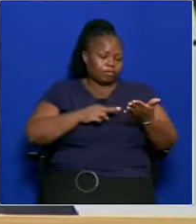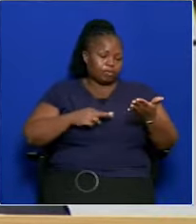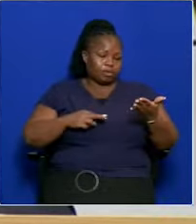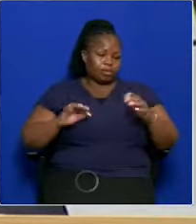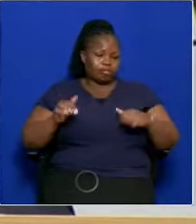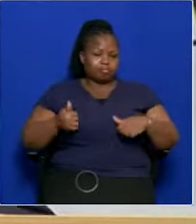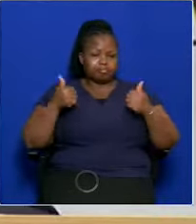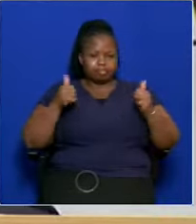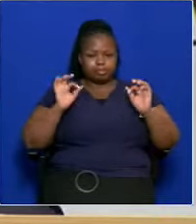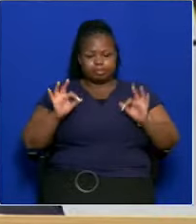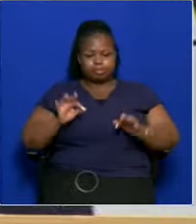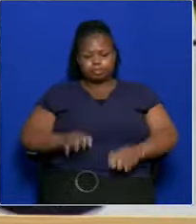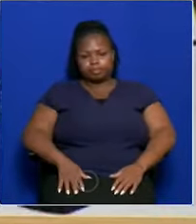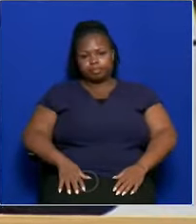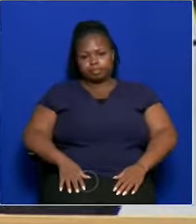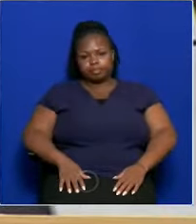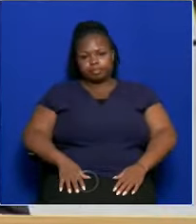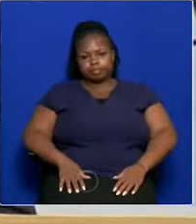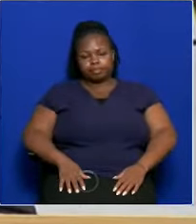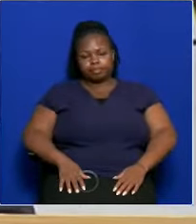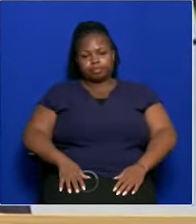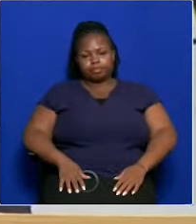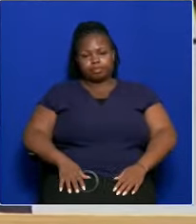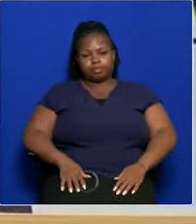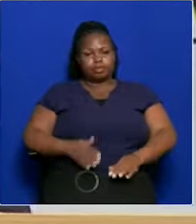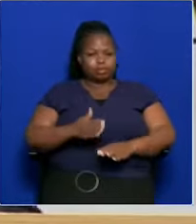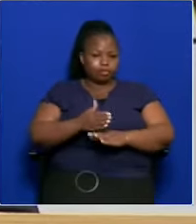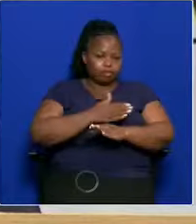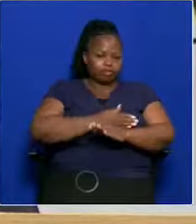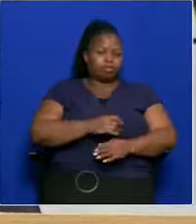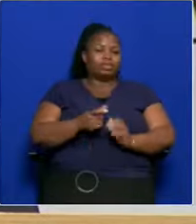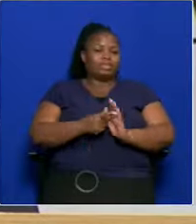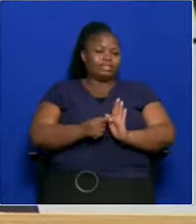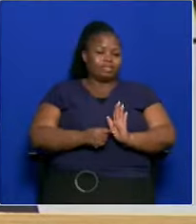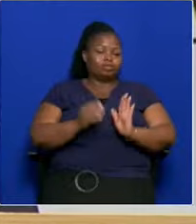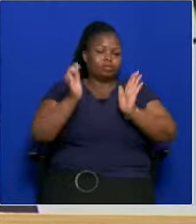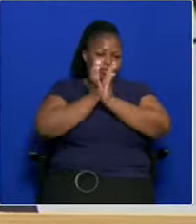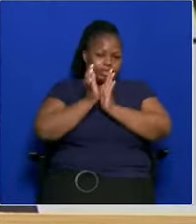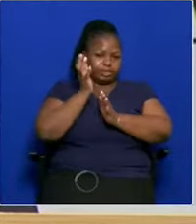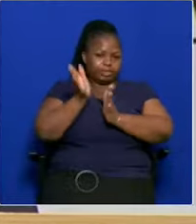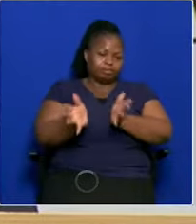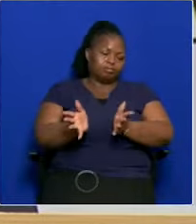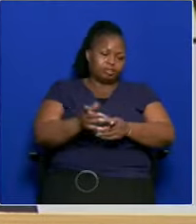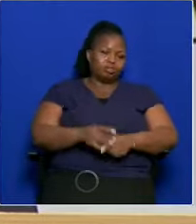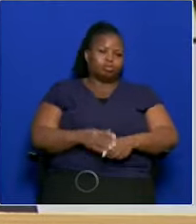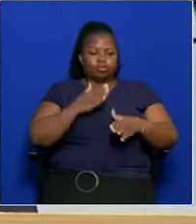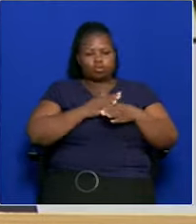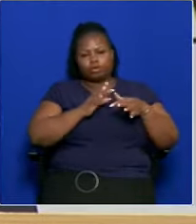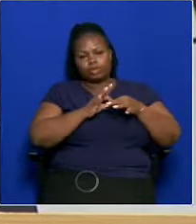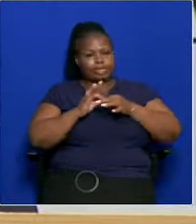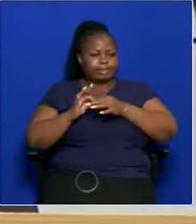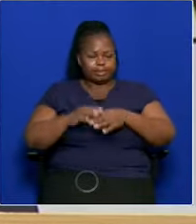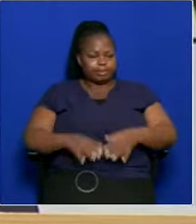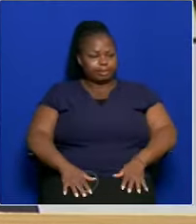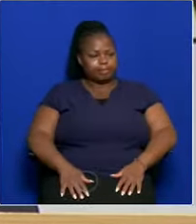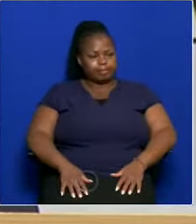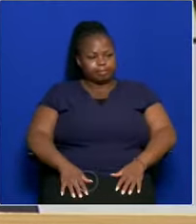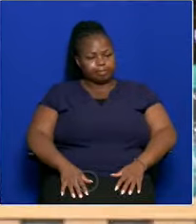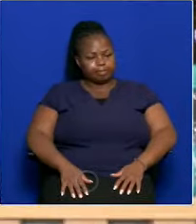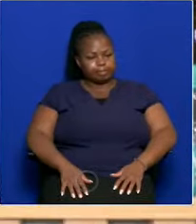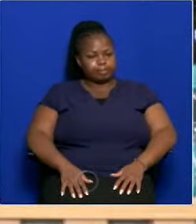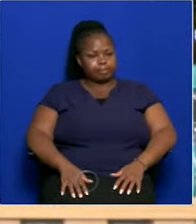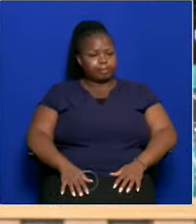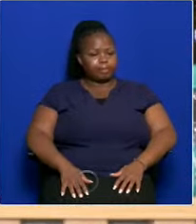read the previous minutes before the date. So it was work related. Okay, and does that constitute